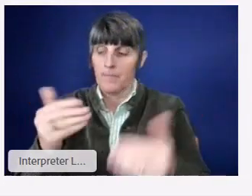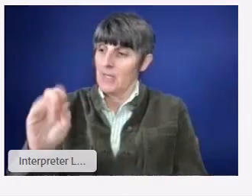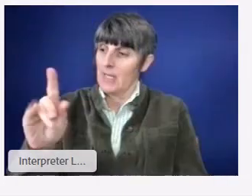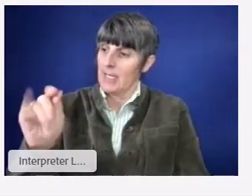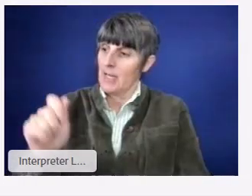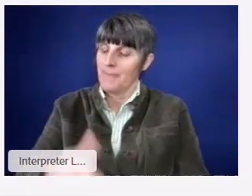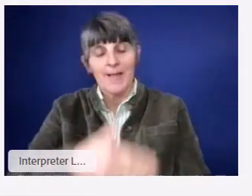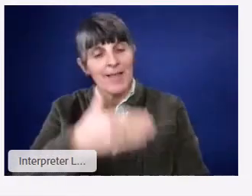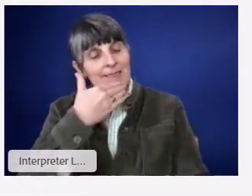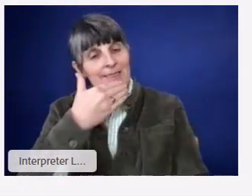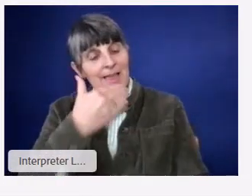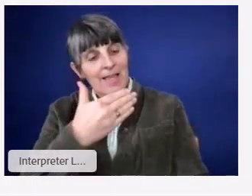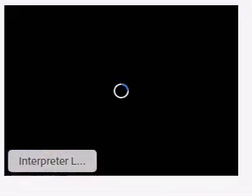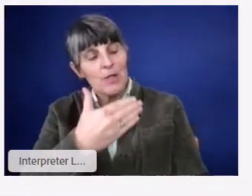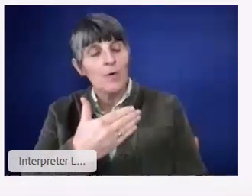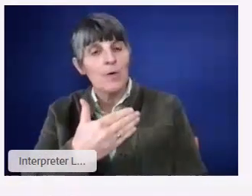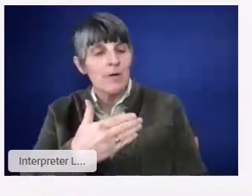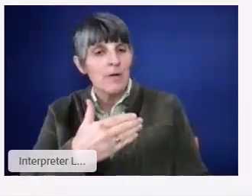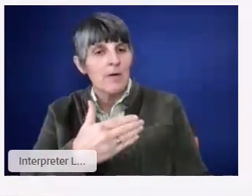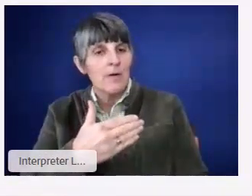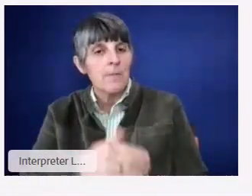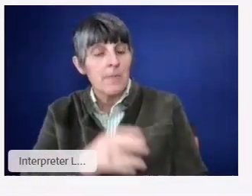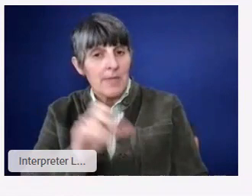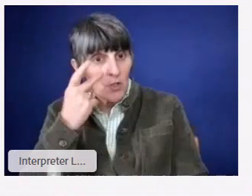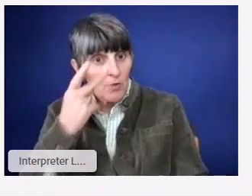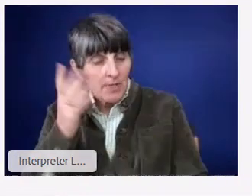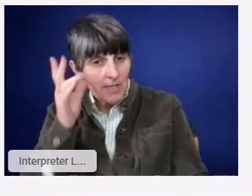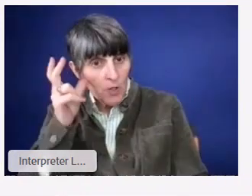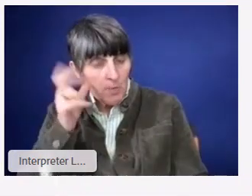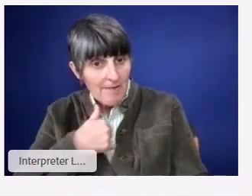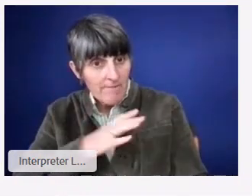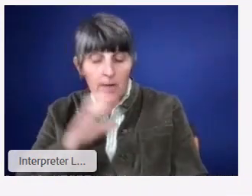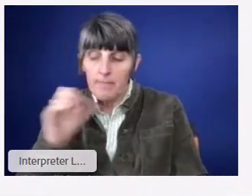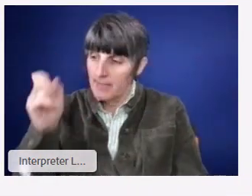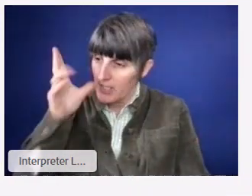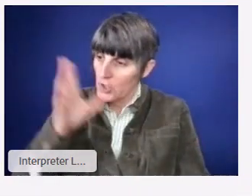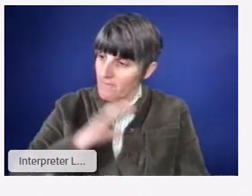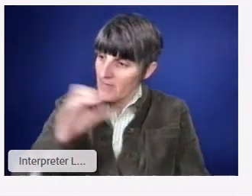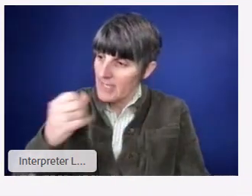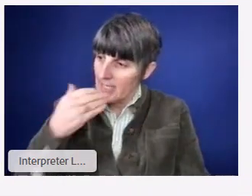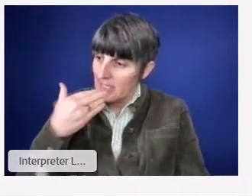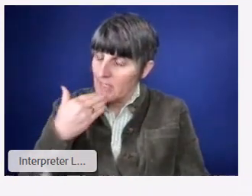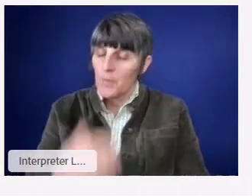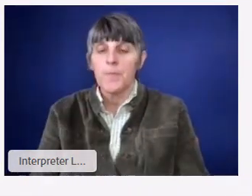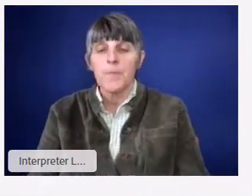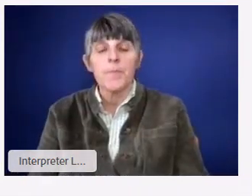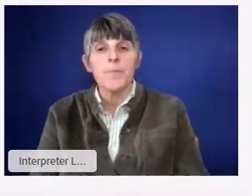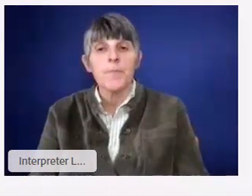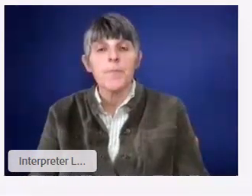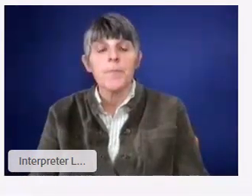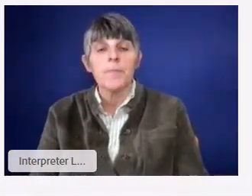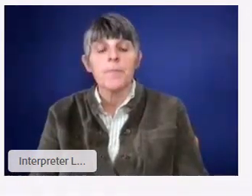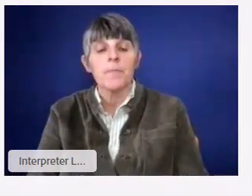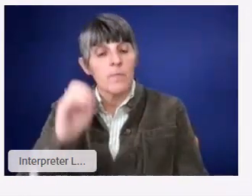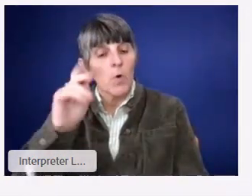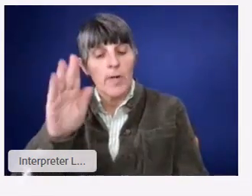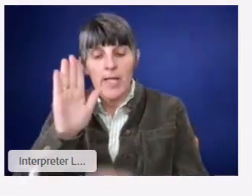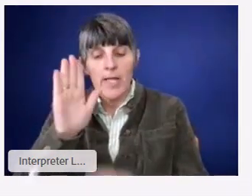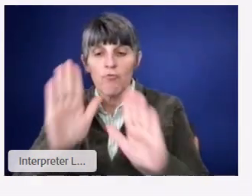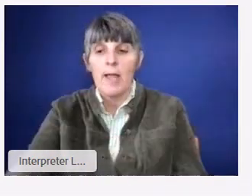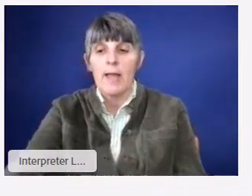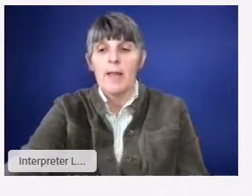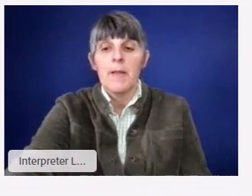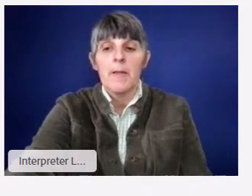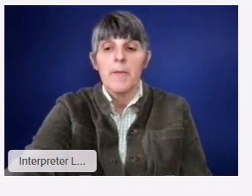Thank you, Carlos. Can you hear me well? We can hear you. Yes, thank you. All right, great. Good